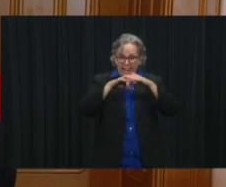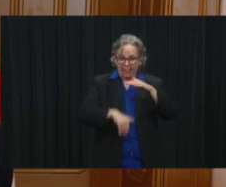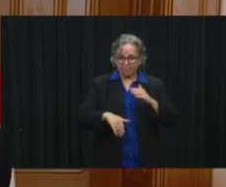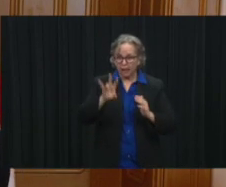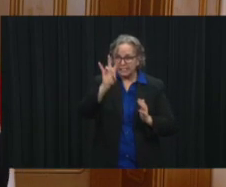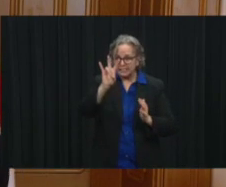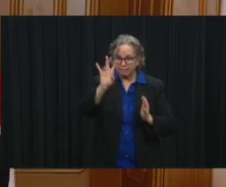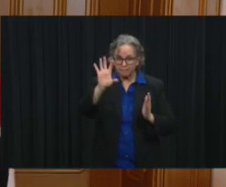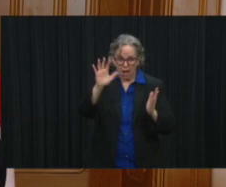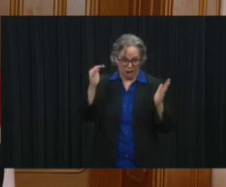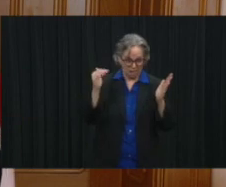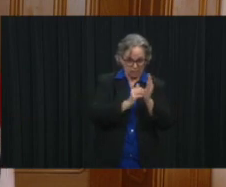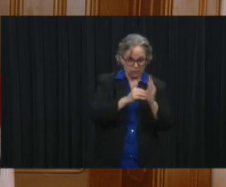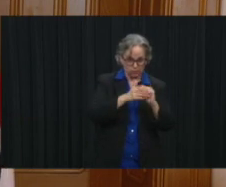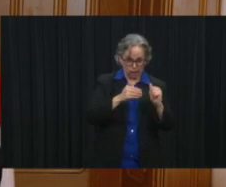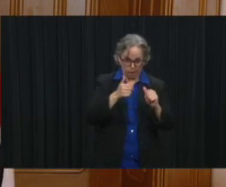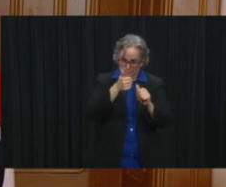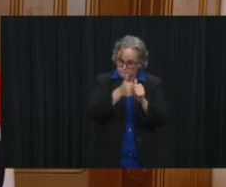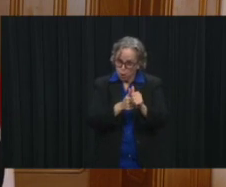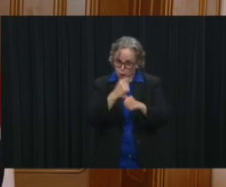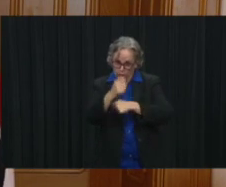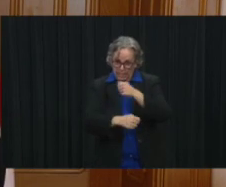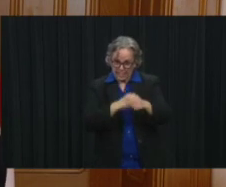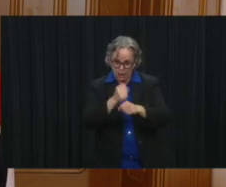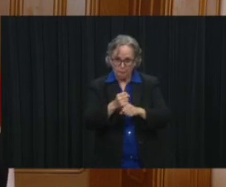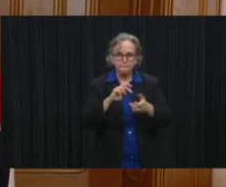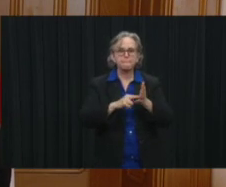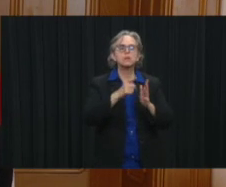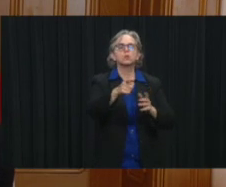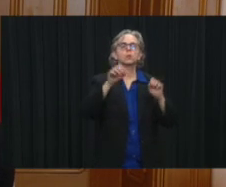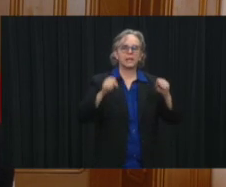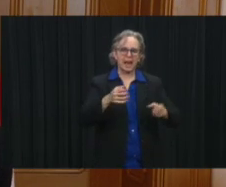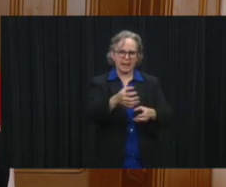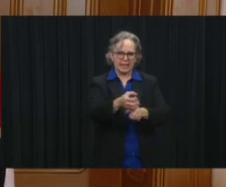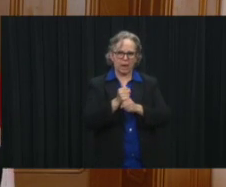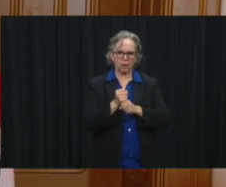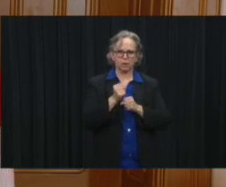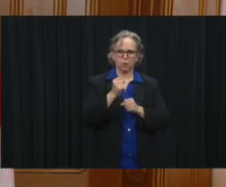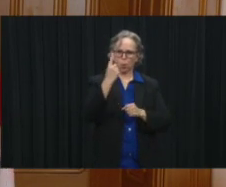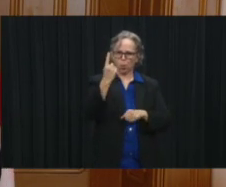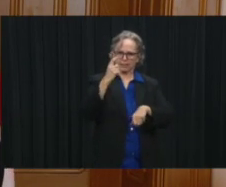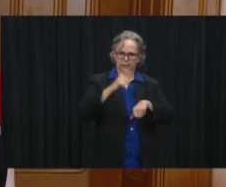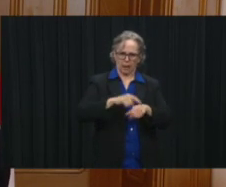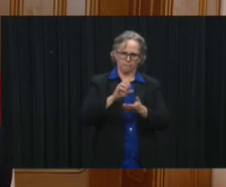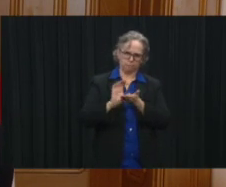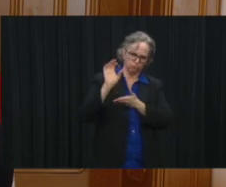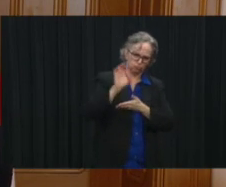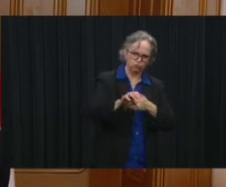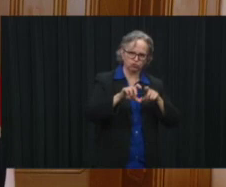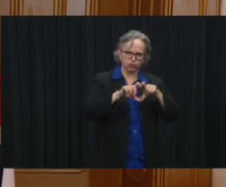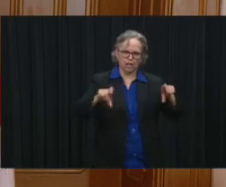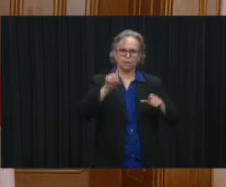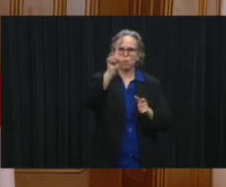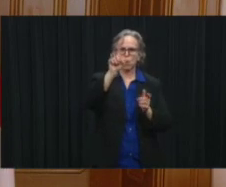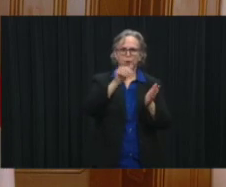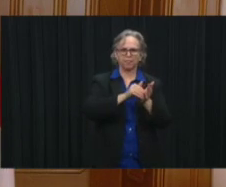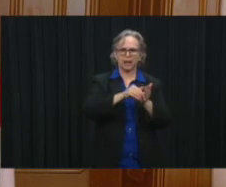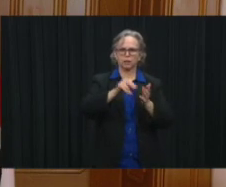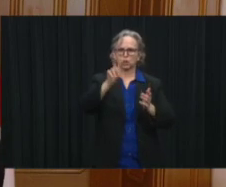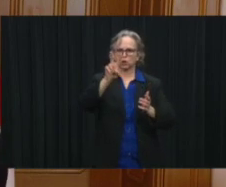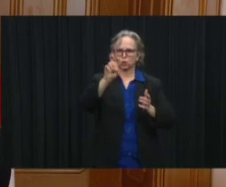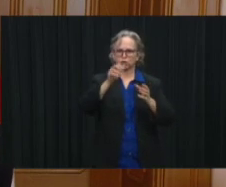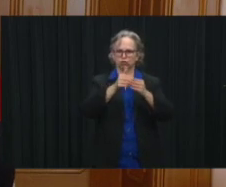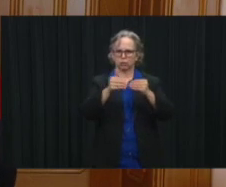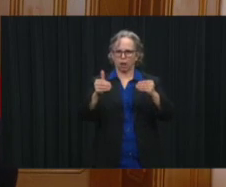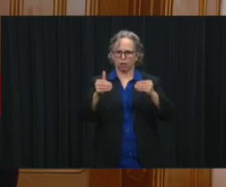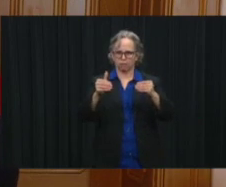you will receive a check of $1,200, one-time direct payment. You can make up to $99,000 and still get